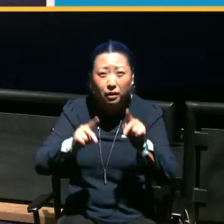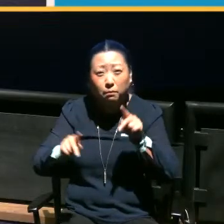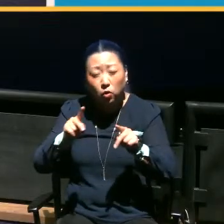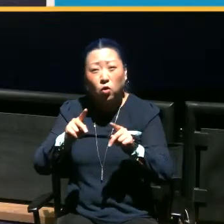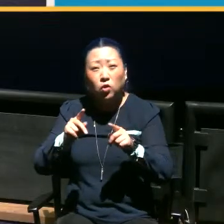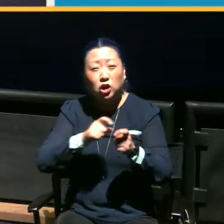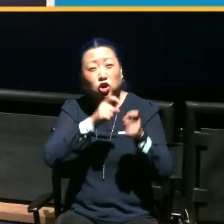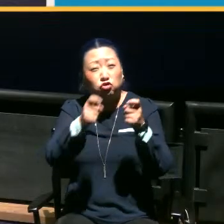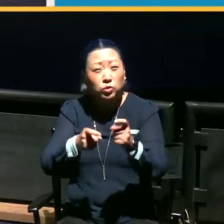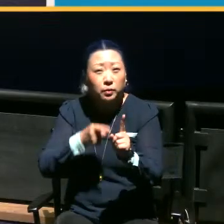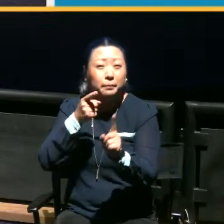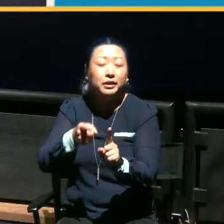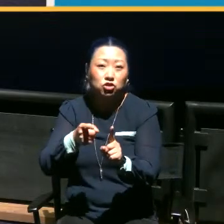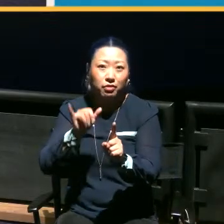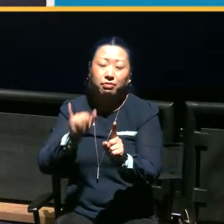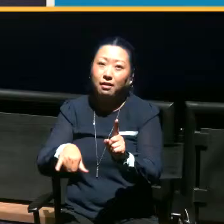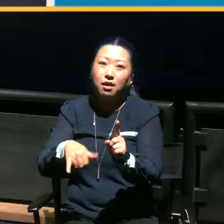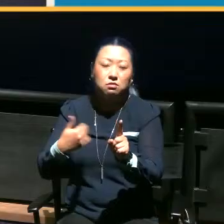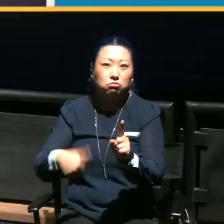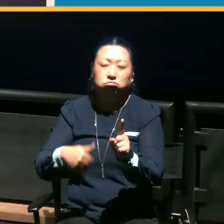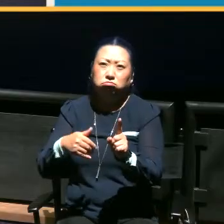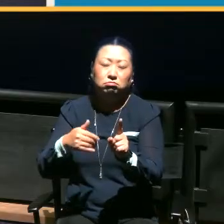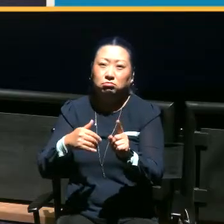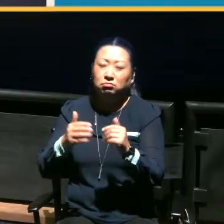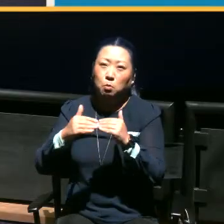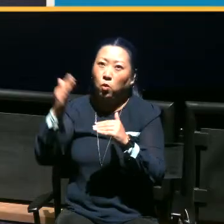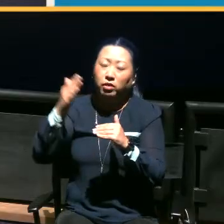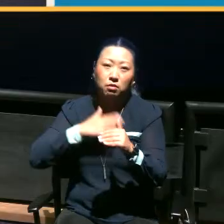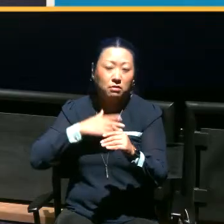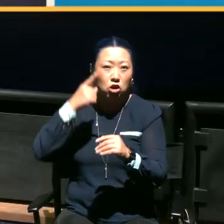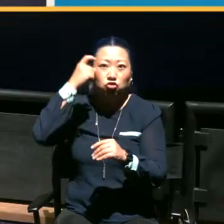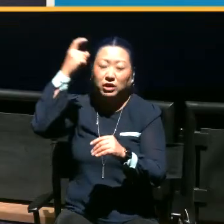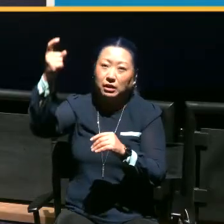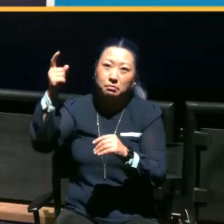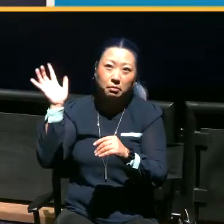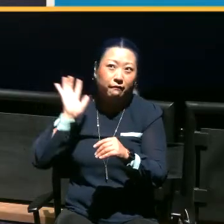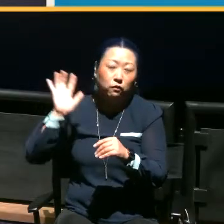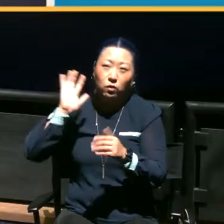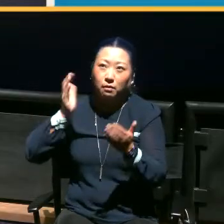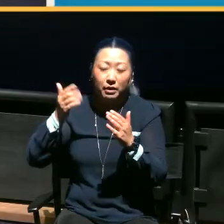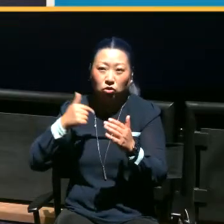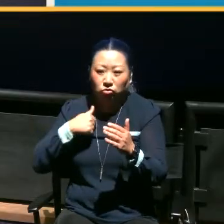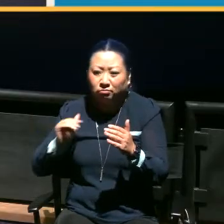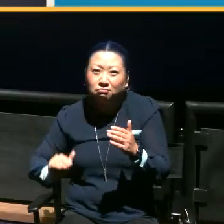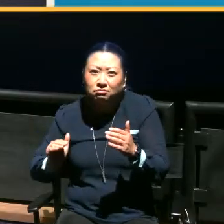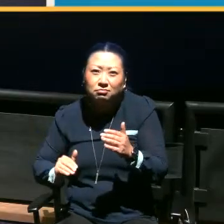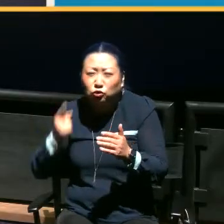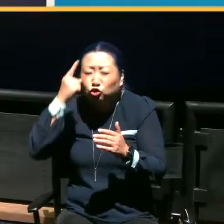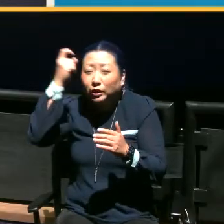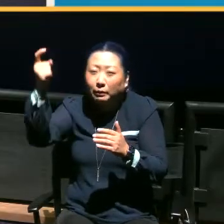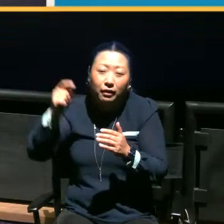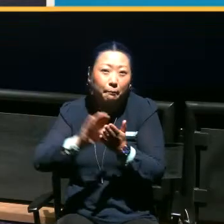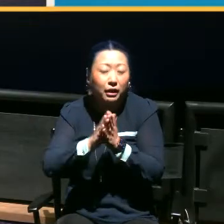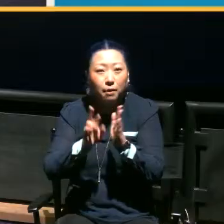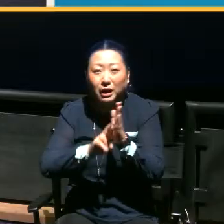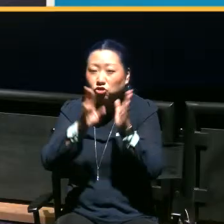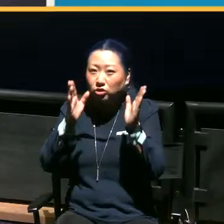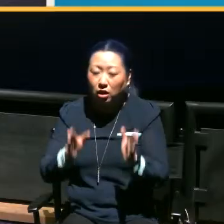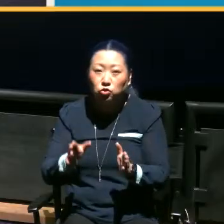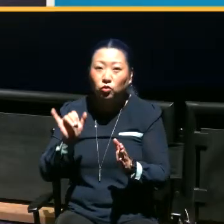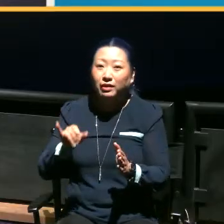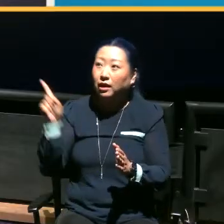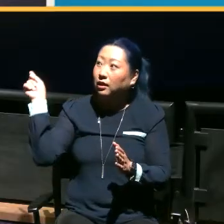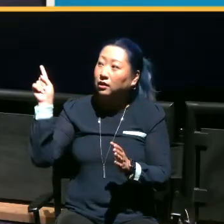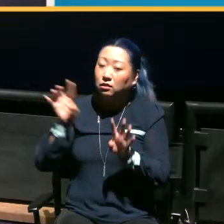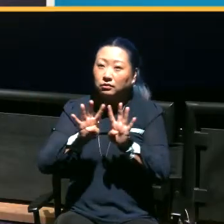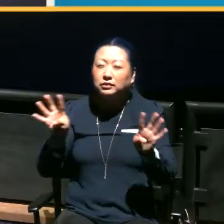a mission like that, that's more than I could ever dreamed of when I was dreaming about becoming an astronaut. So this is some of the